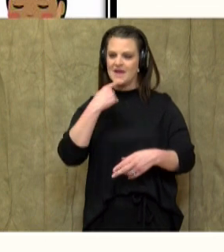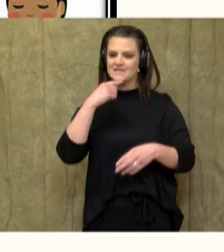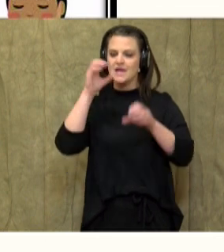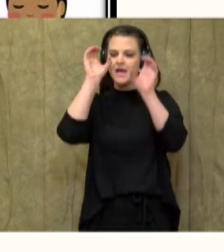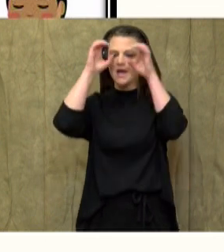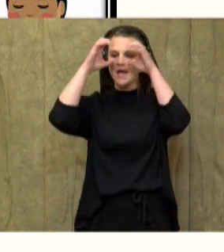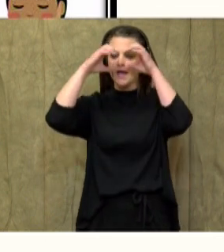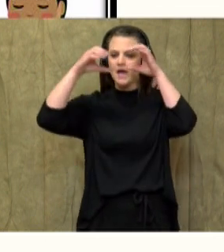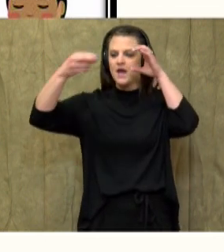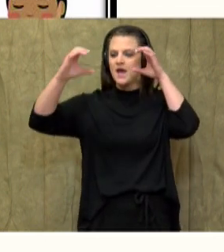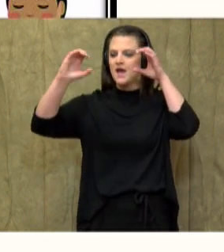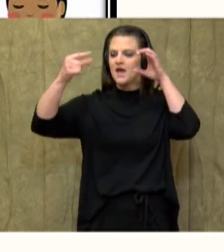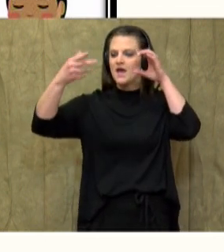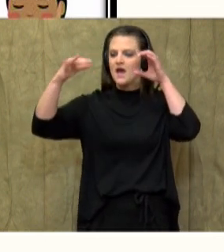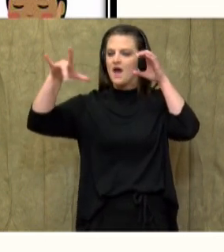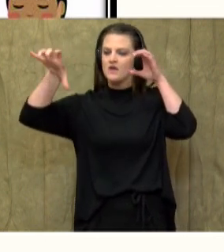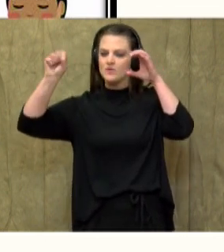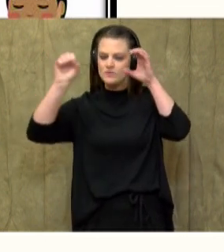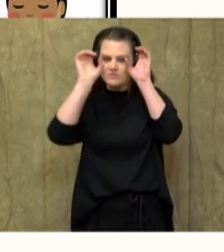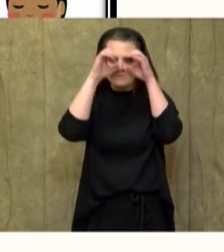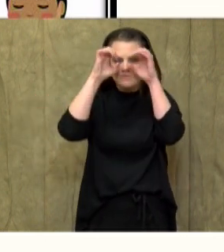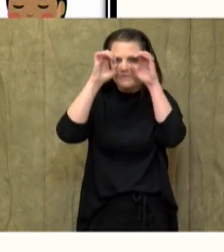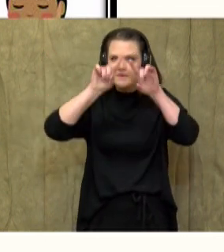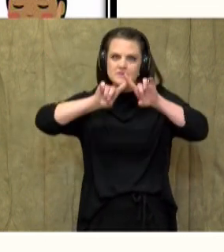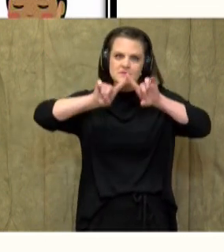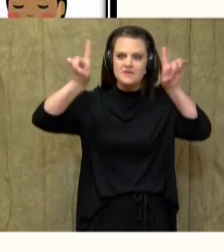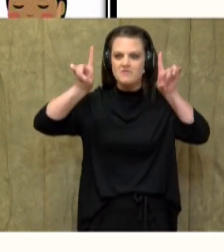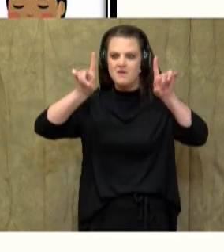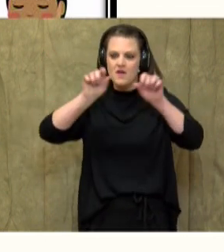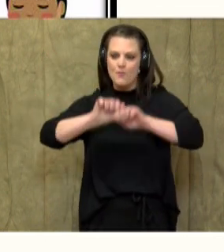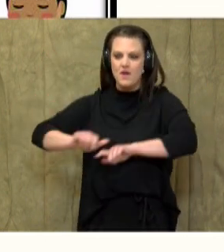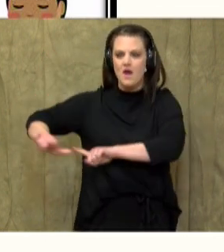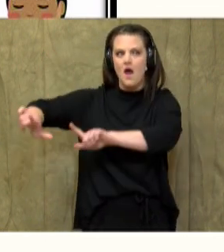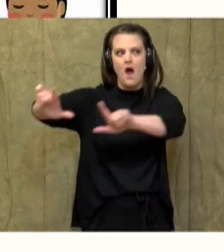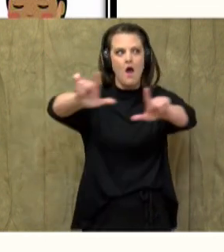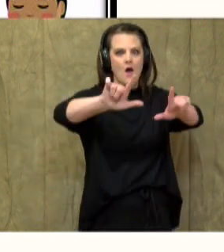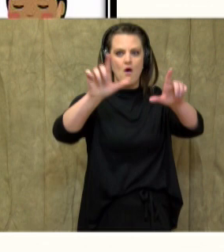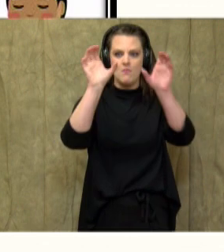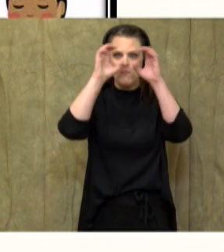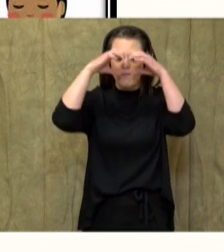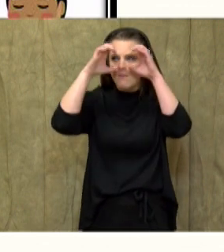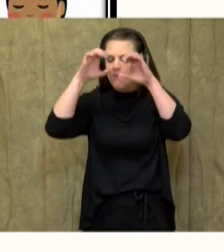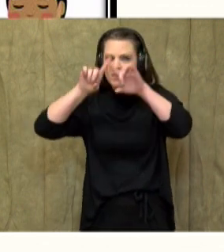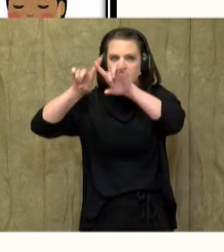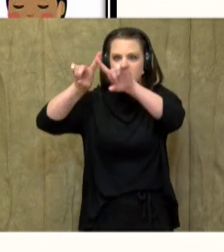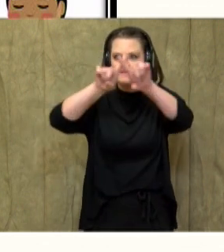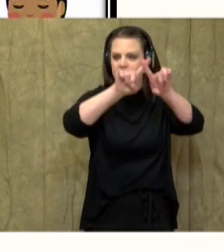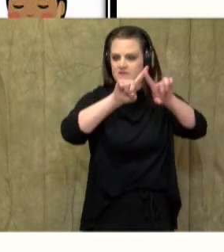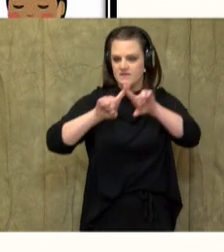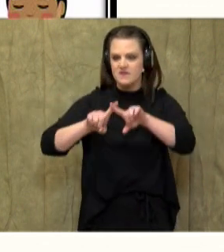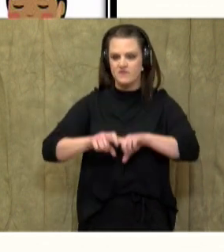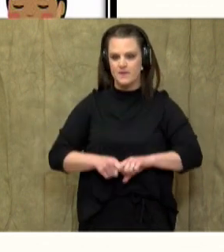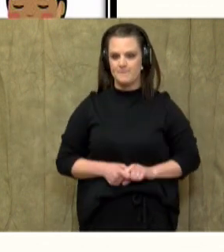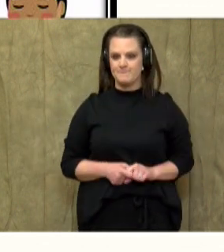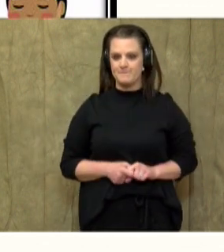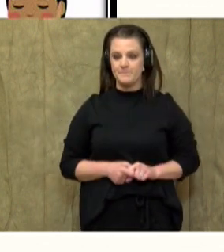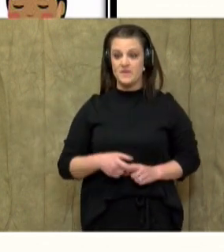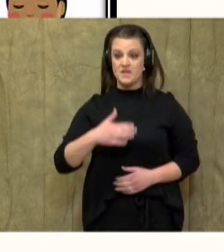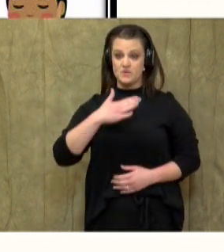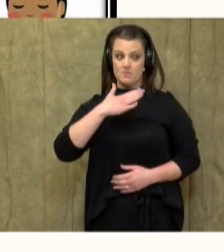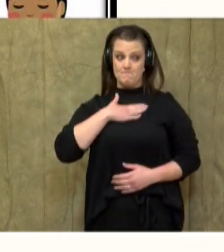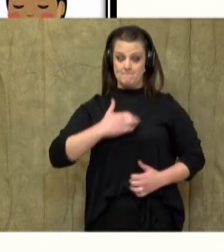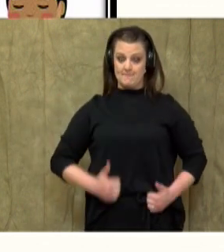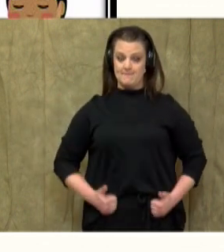goggles. So I come to this world with my own background knowledge. And I've even